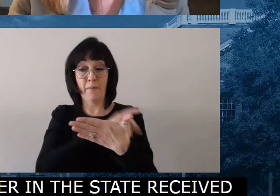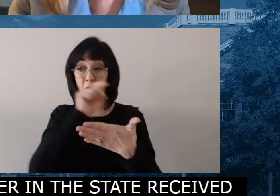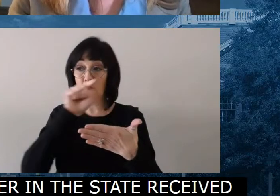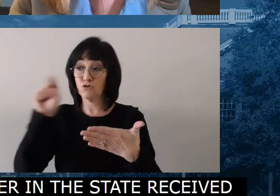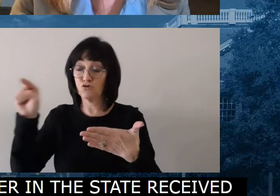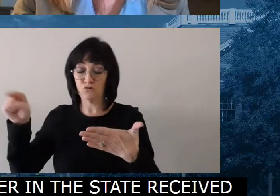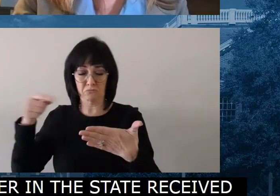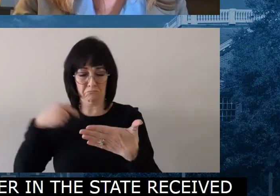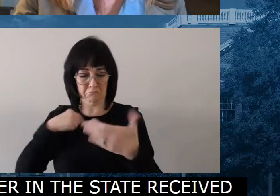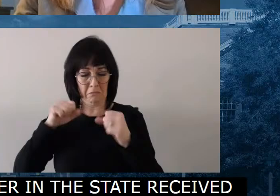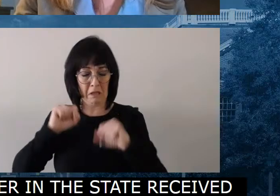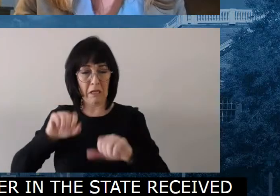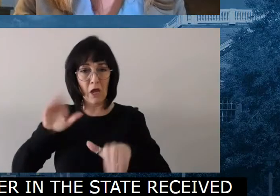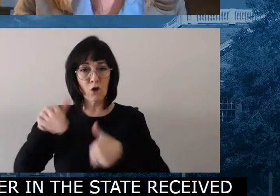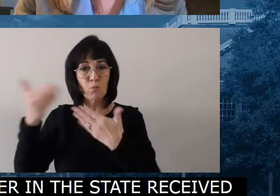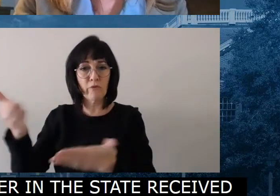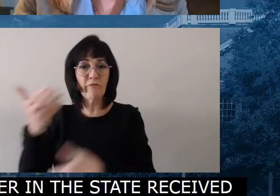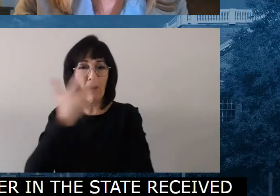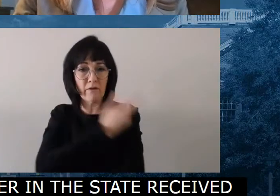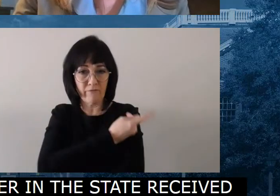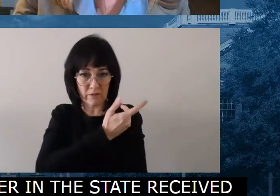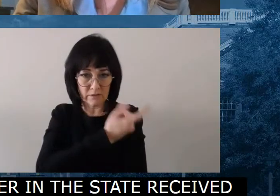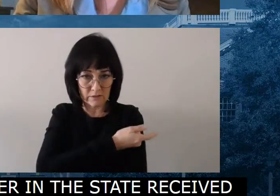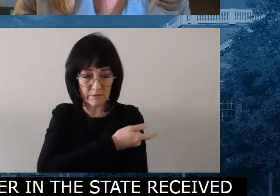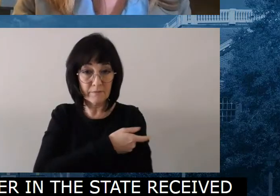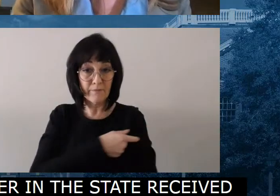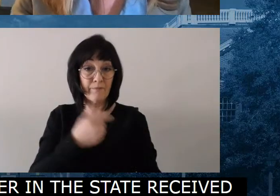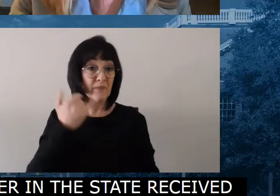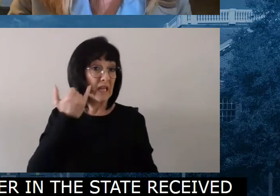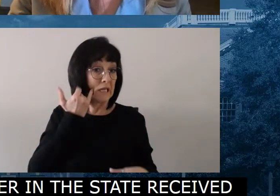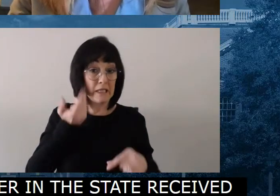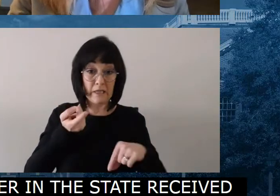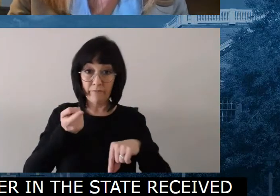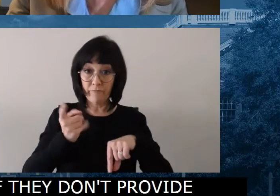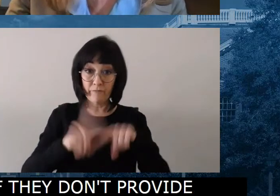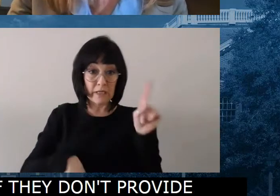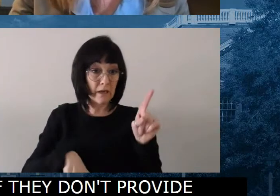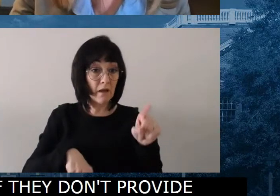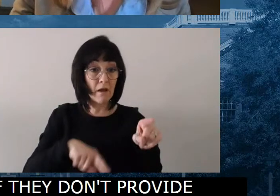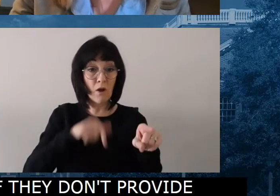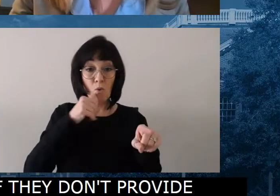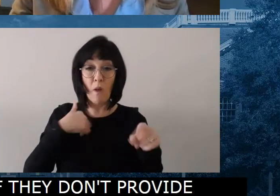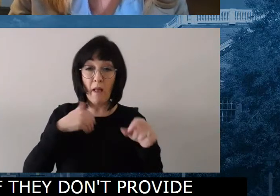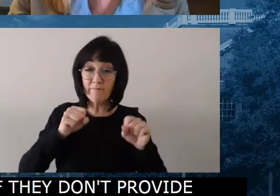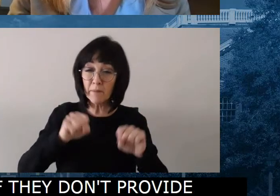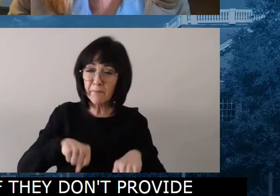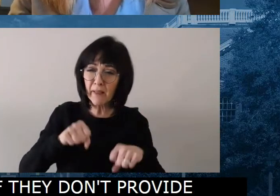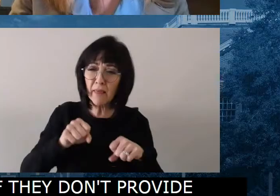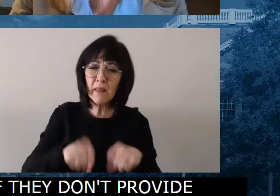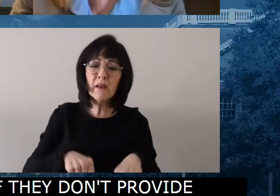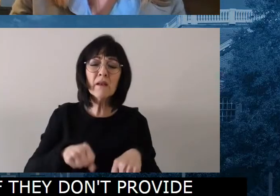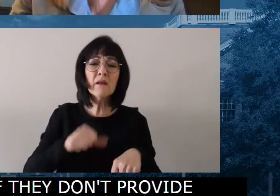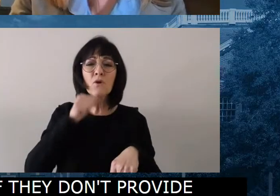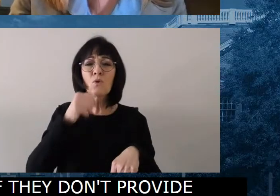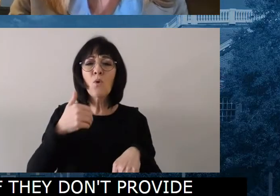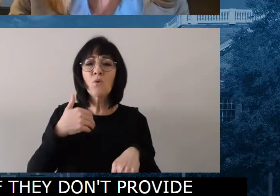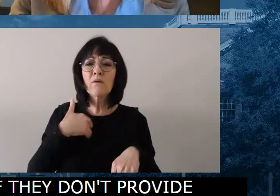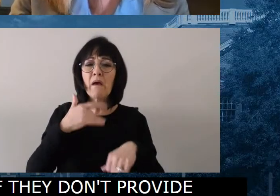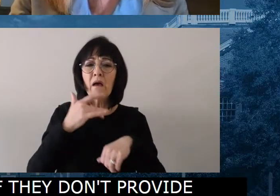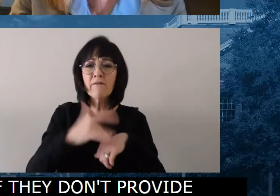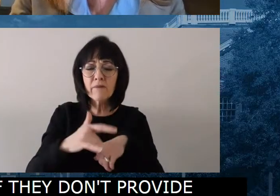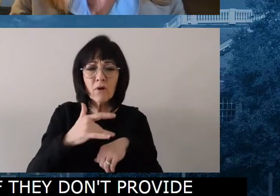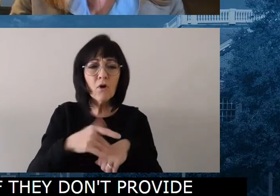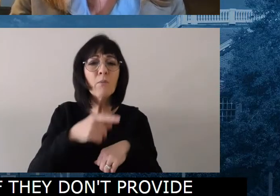provide vaccine, how to refer patients. Perhaps some people don't read their